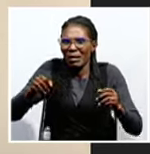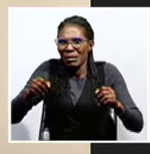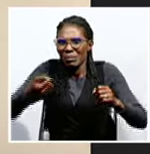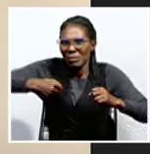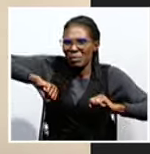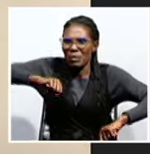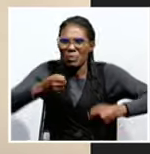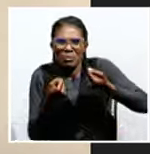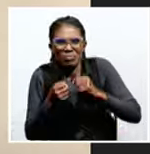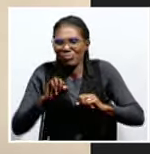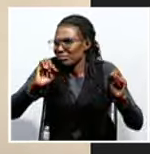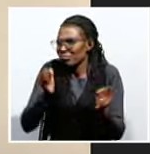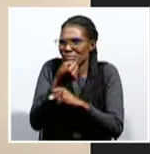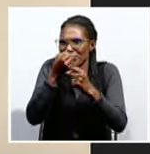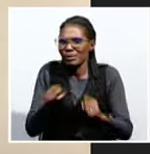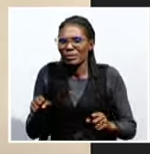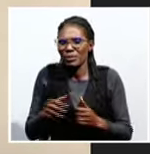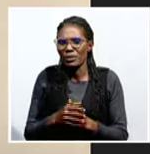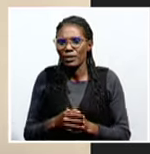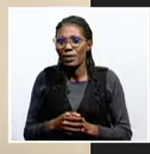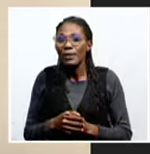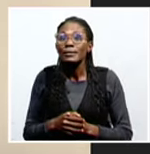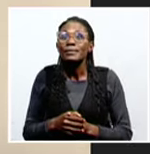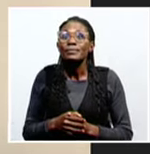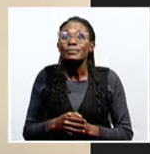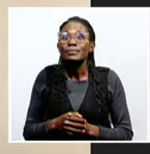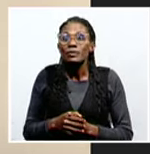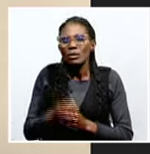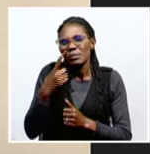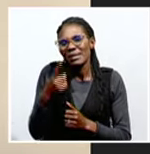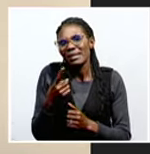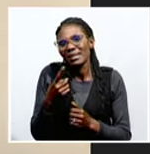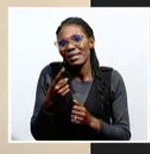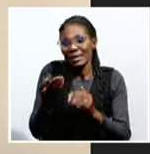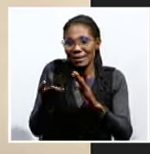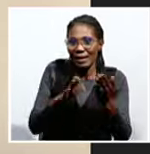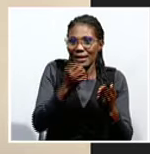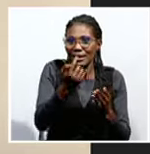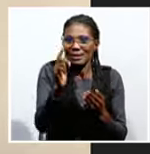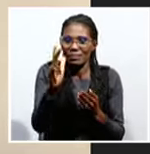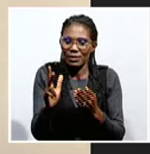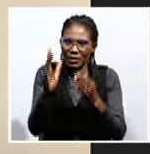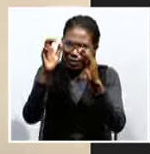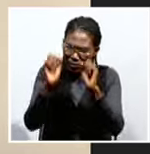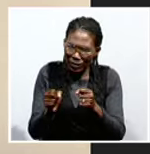know, there are people, death will come to all of us.